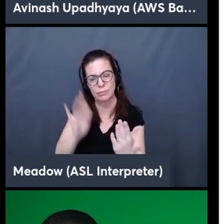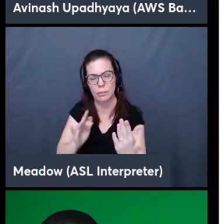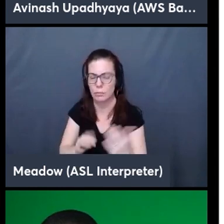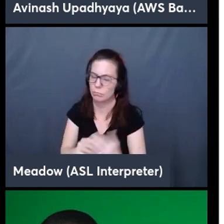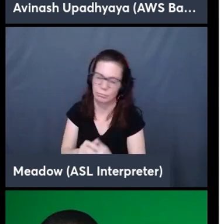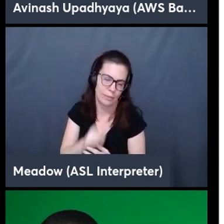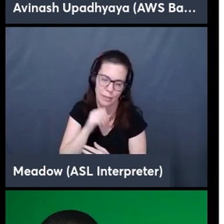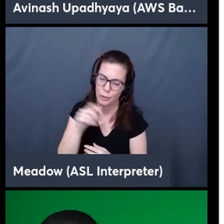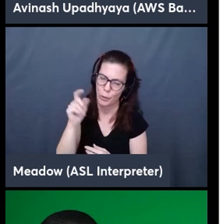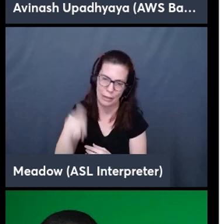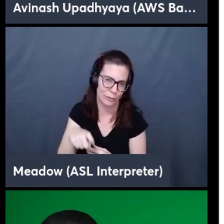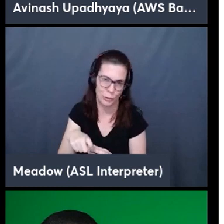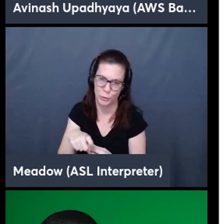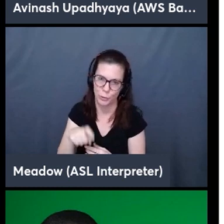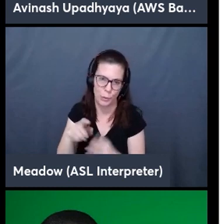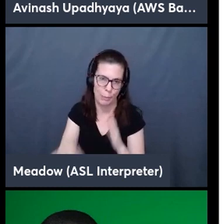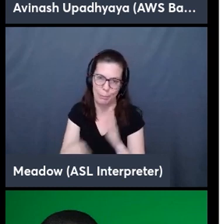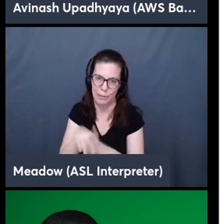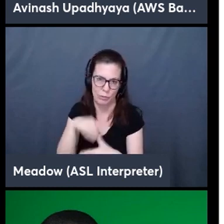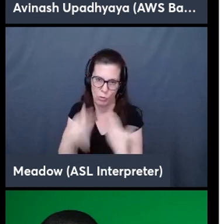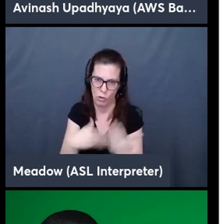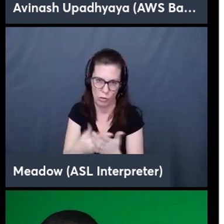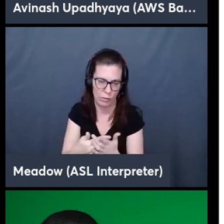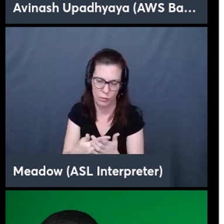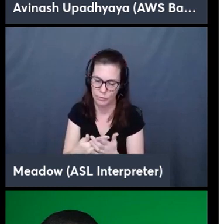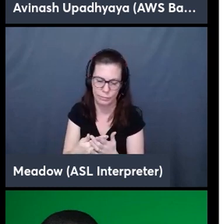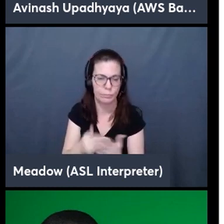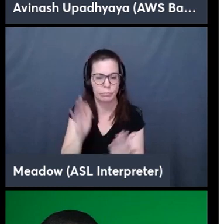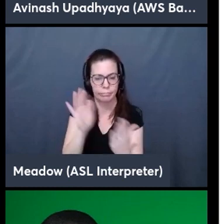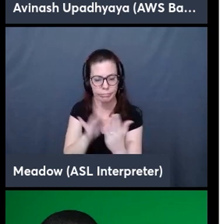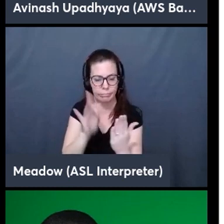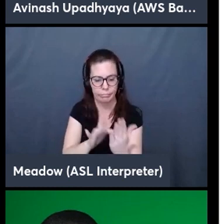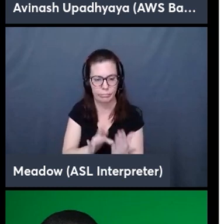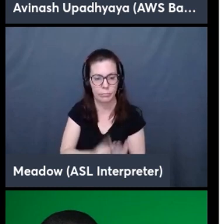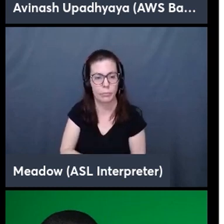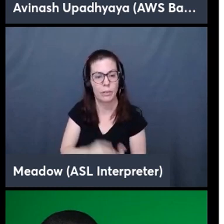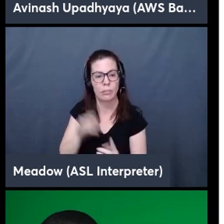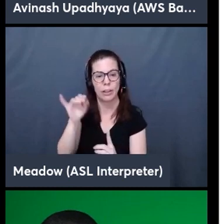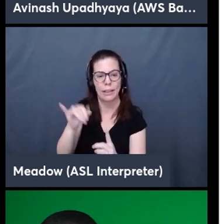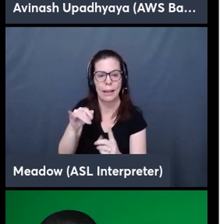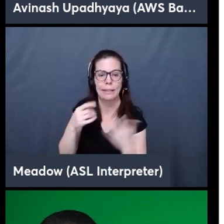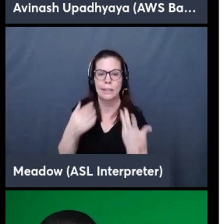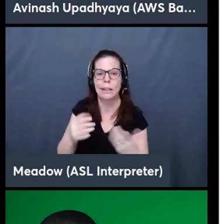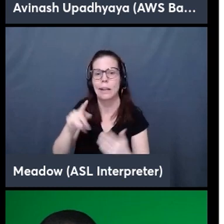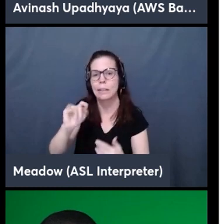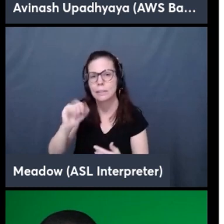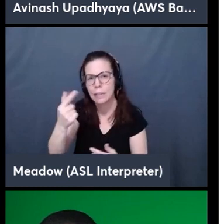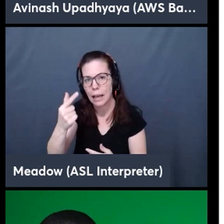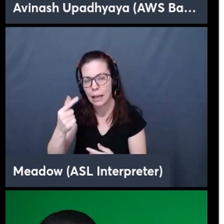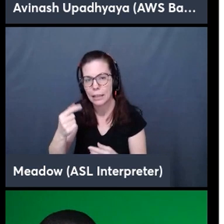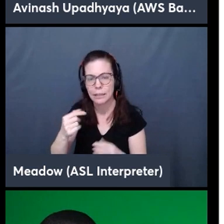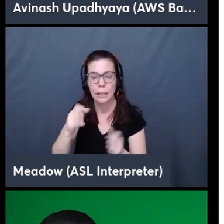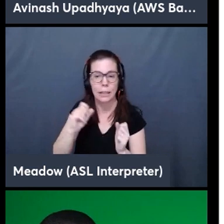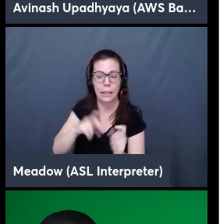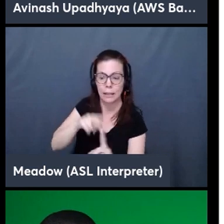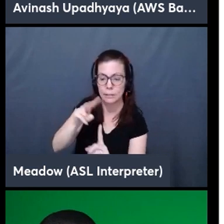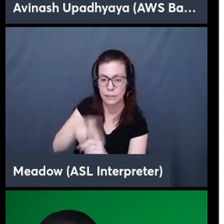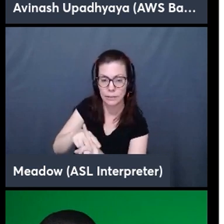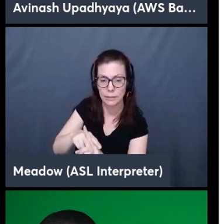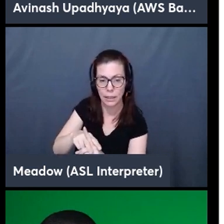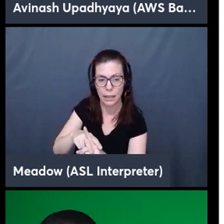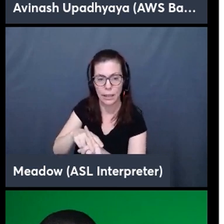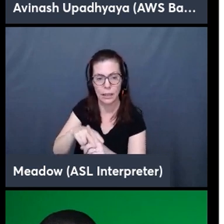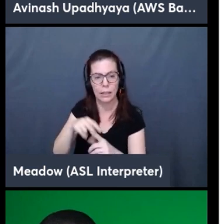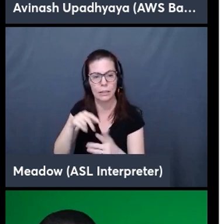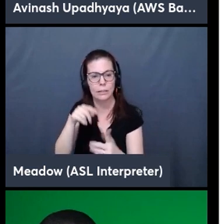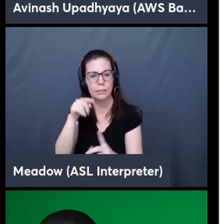to manually select every S3 bucket. For such cases, I can use tags. I can assign some key value pair